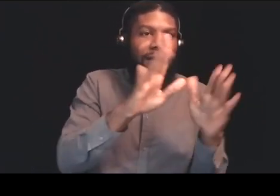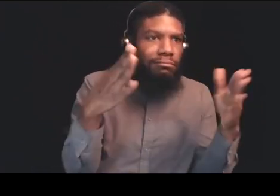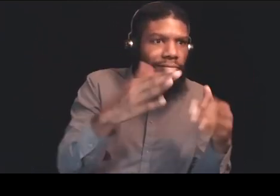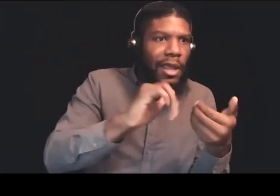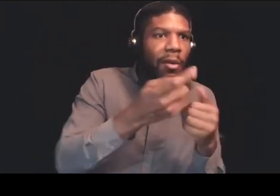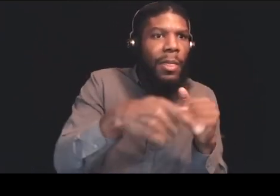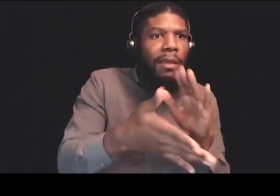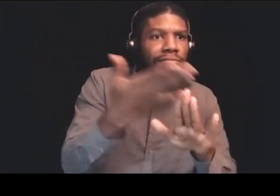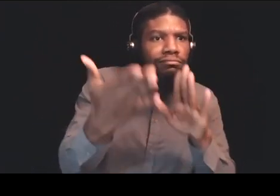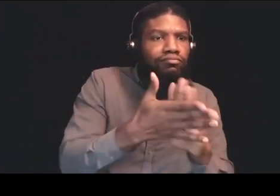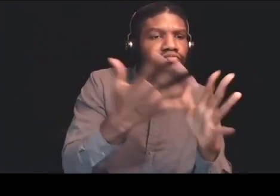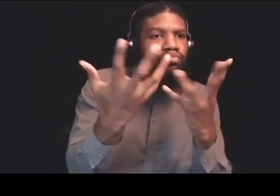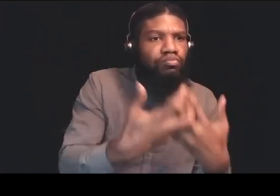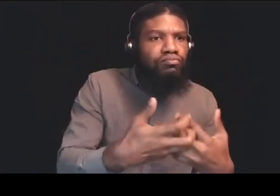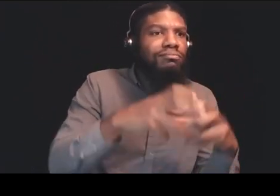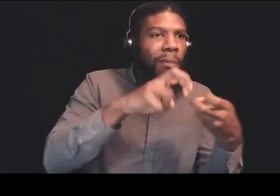through